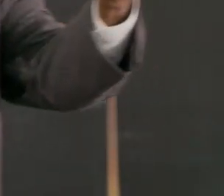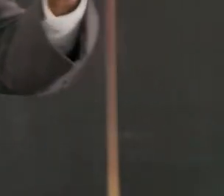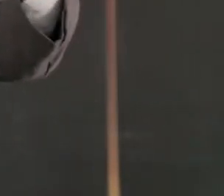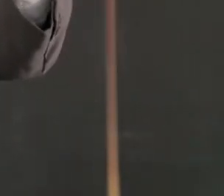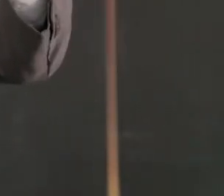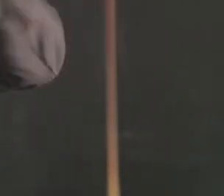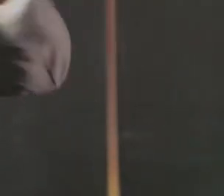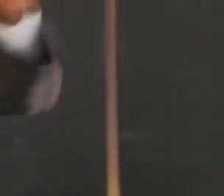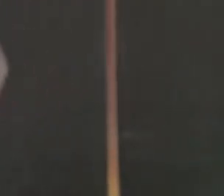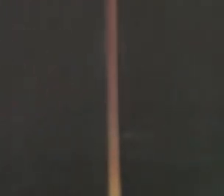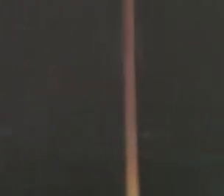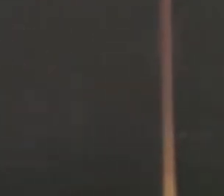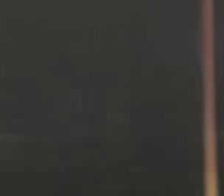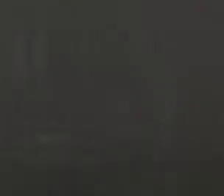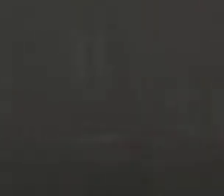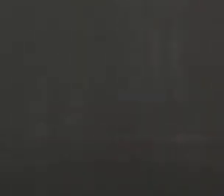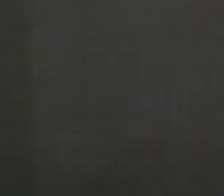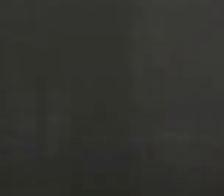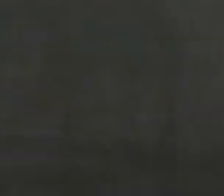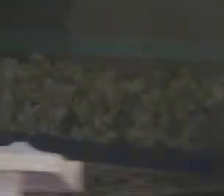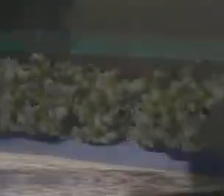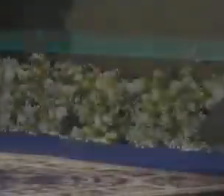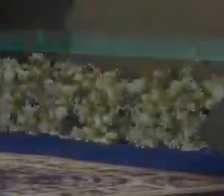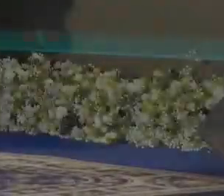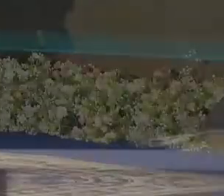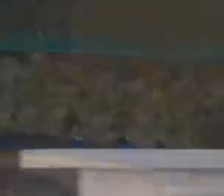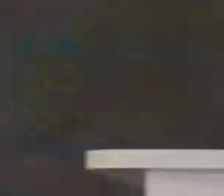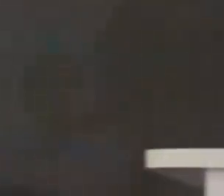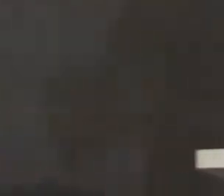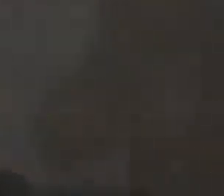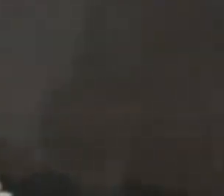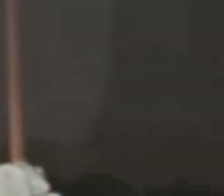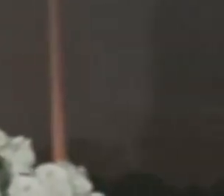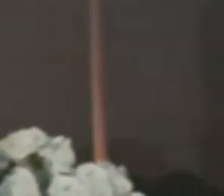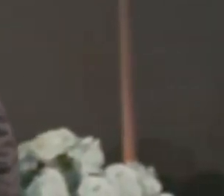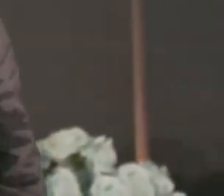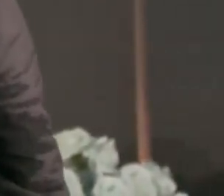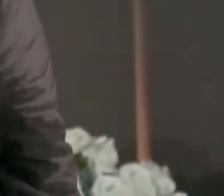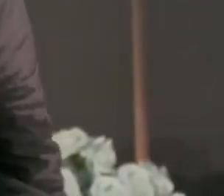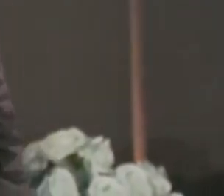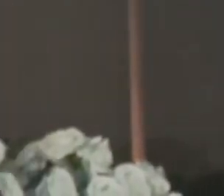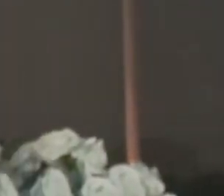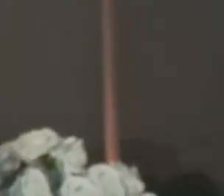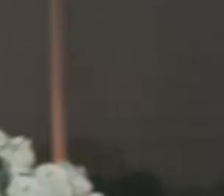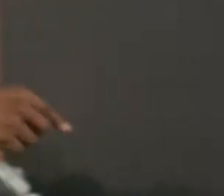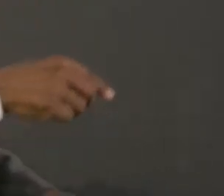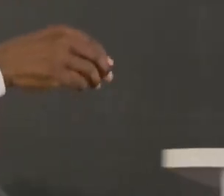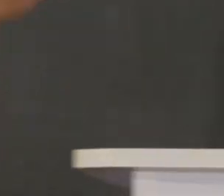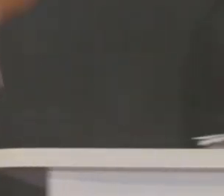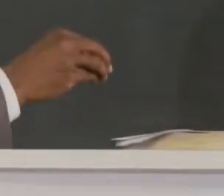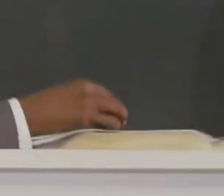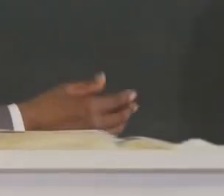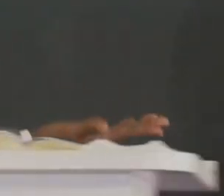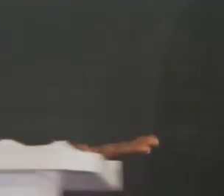Now we're waiting, and there's no secrecy here. All the, you know, the bags are here, the boxes are there, so you stand